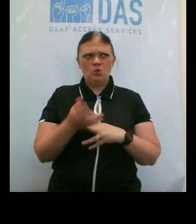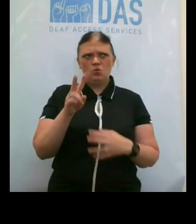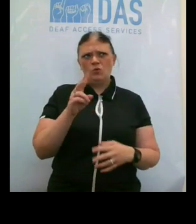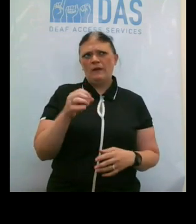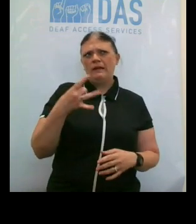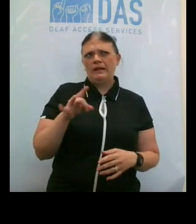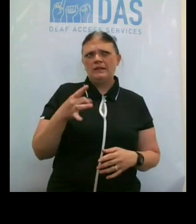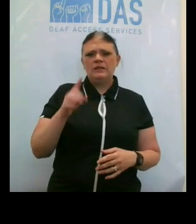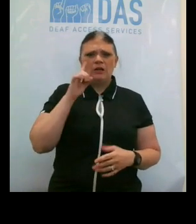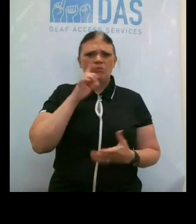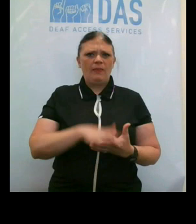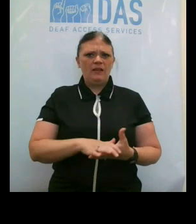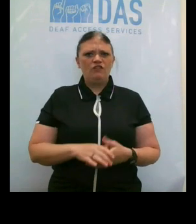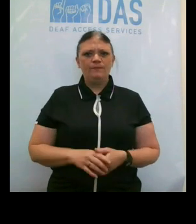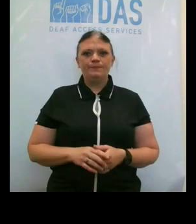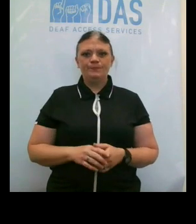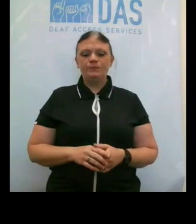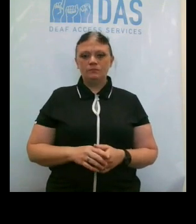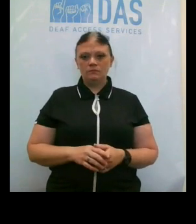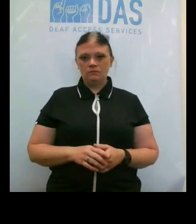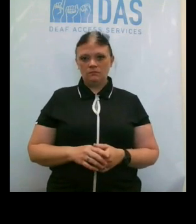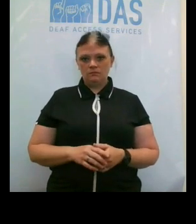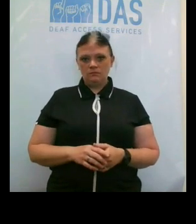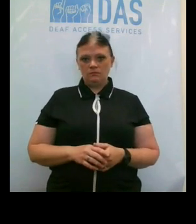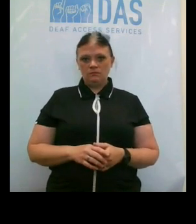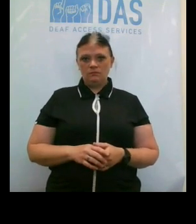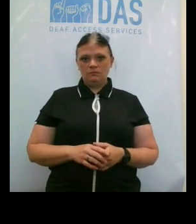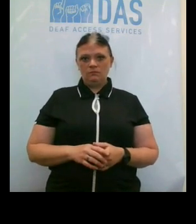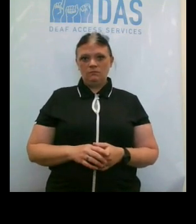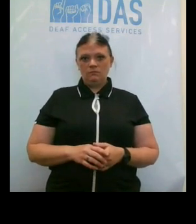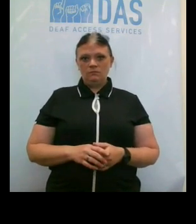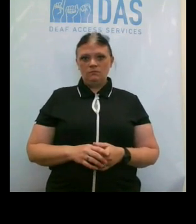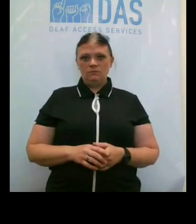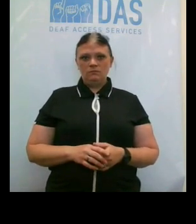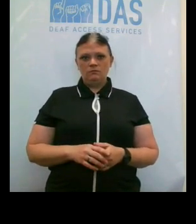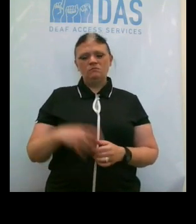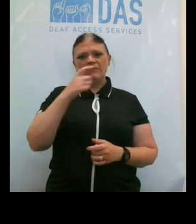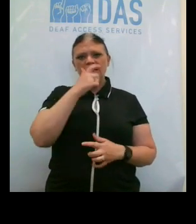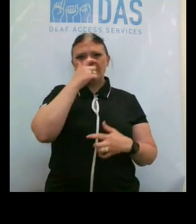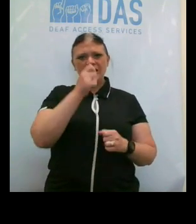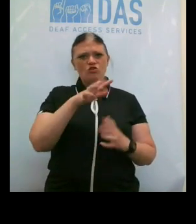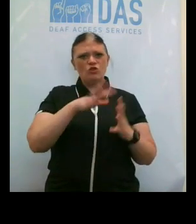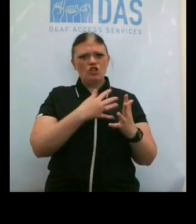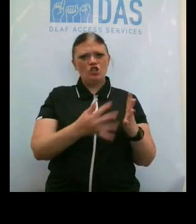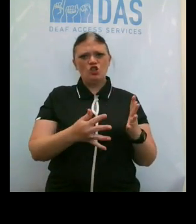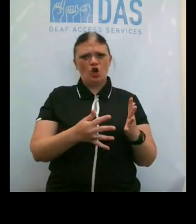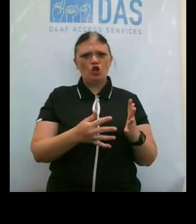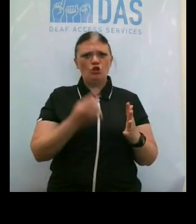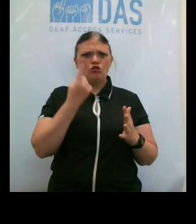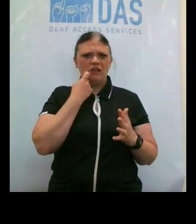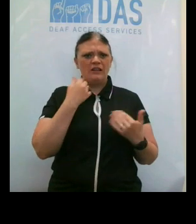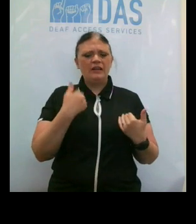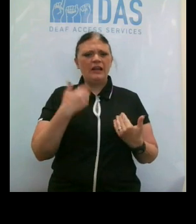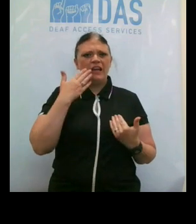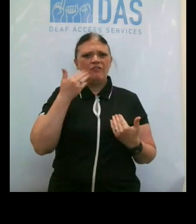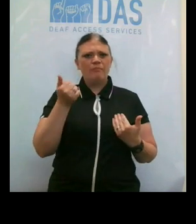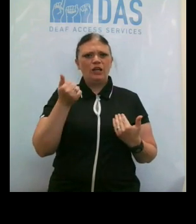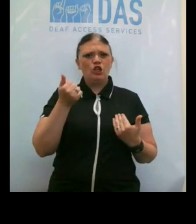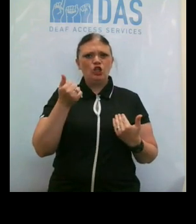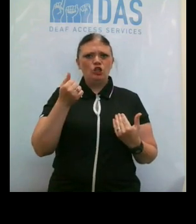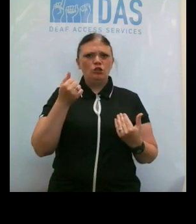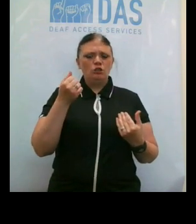18 census information. This is in a very interesting little chart we haven't shown recently, but we've got some better, newer data that shows